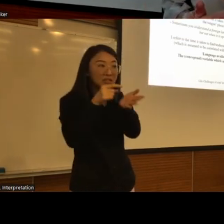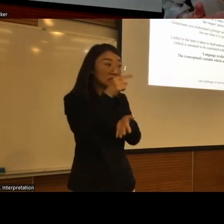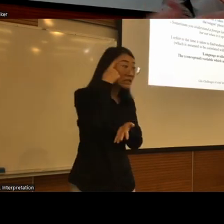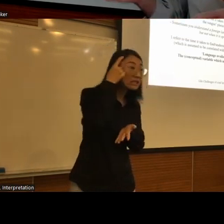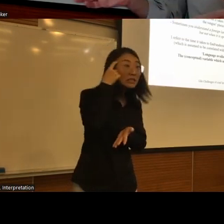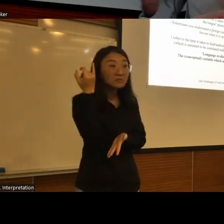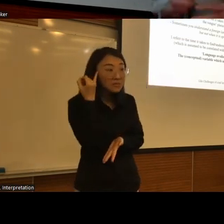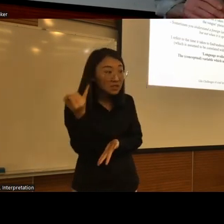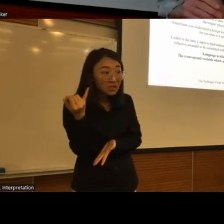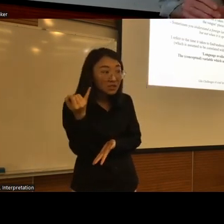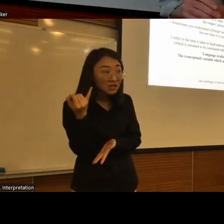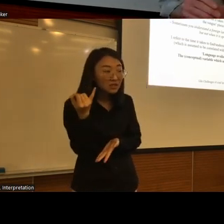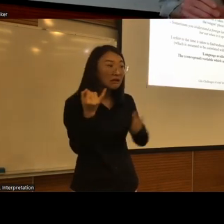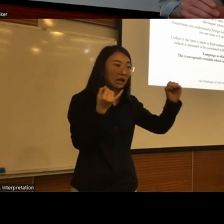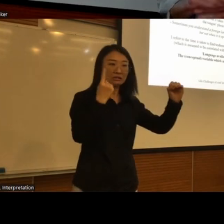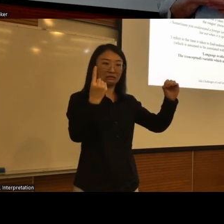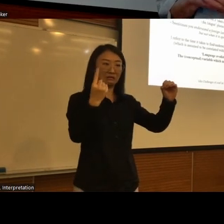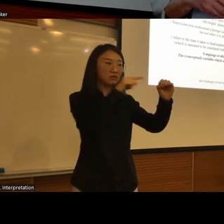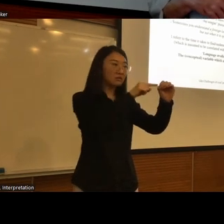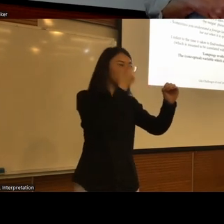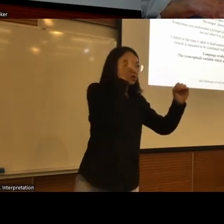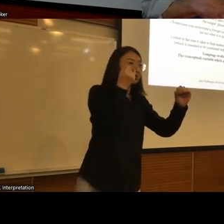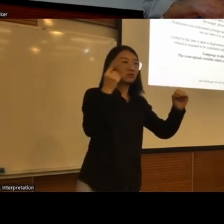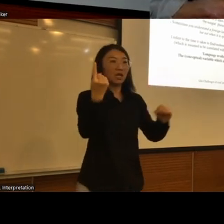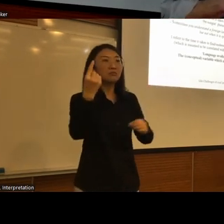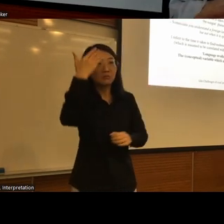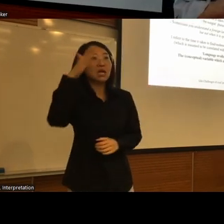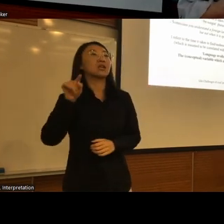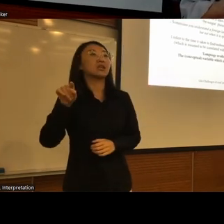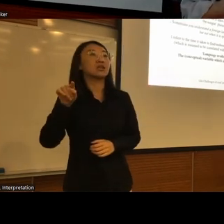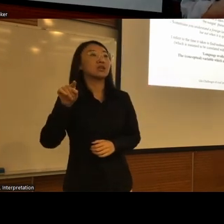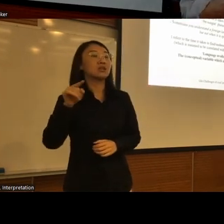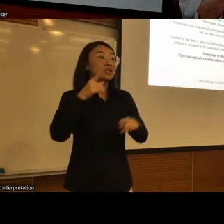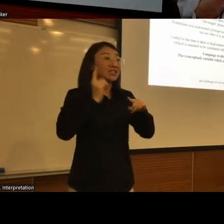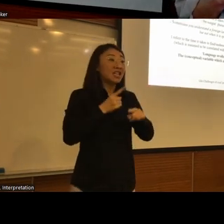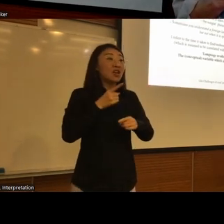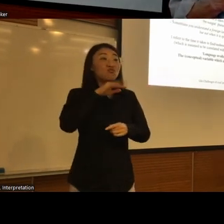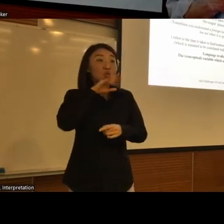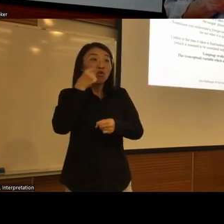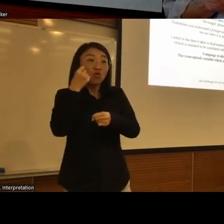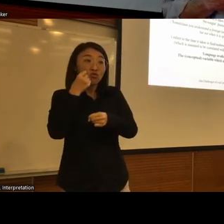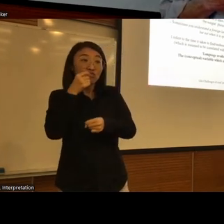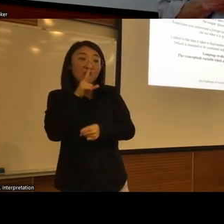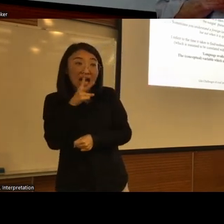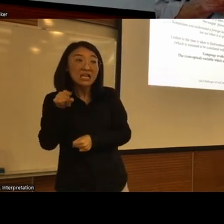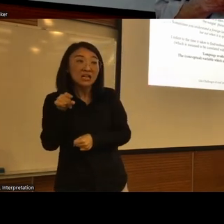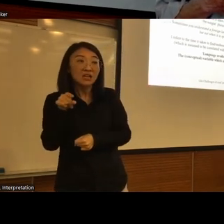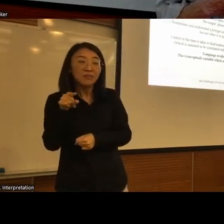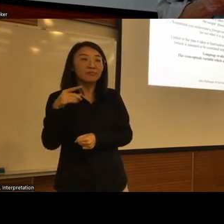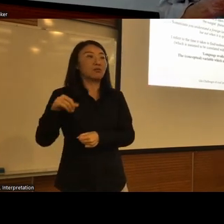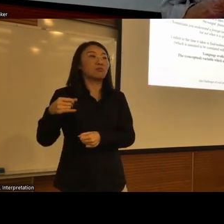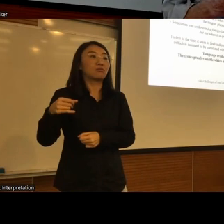It's binary, 0 or 1. But for us, that's not enough. And we know that. We know that